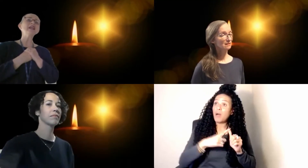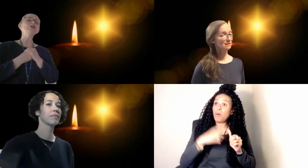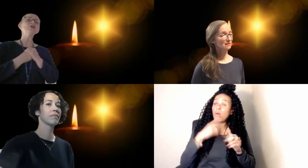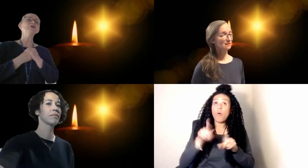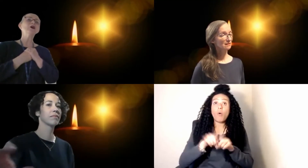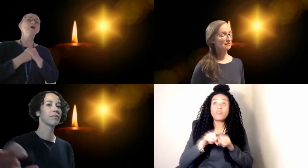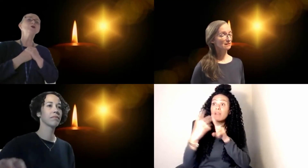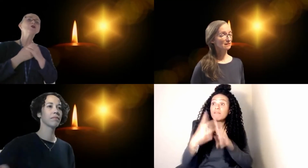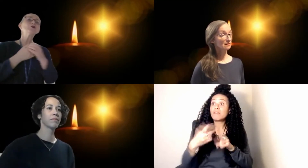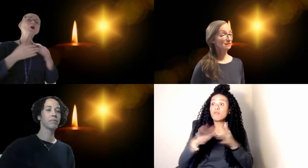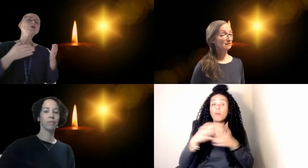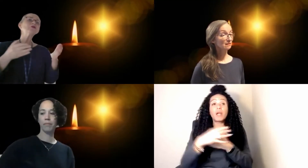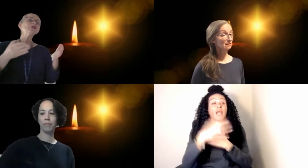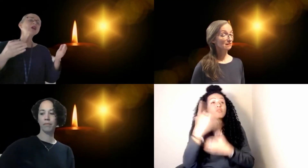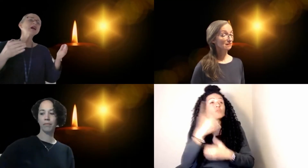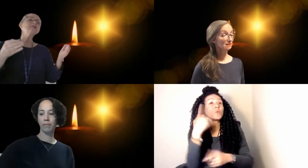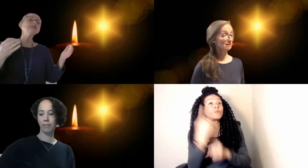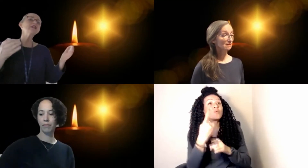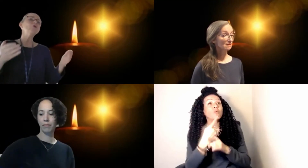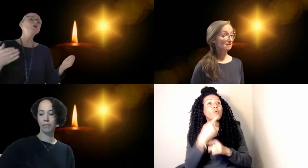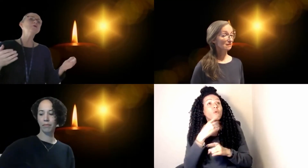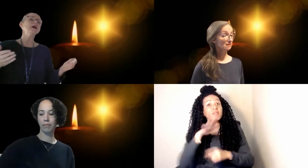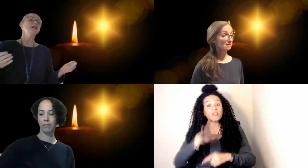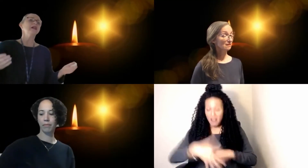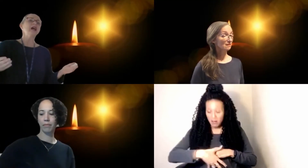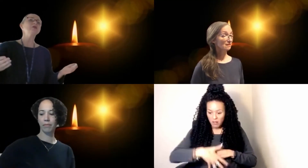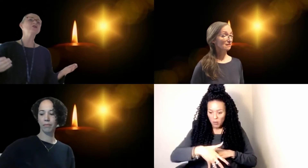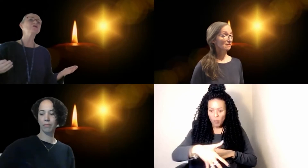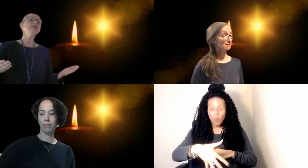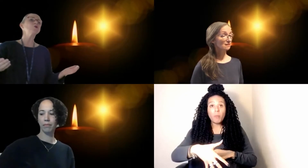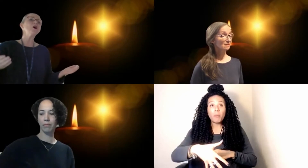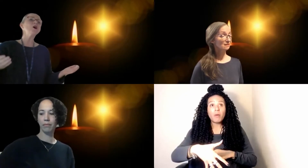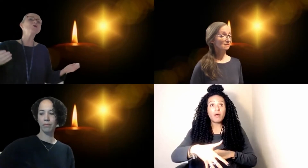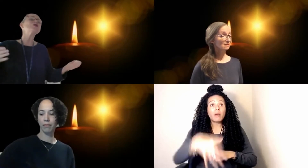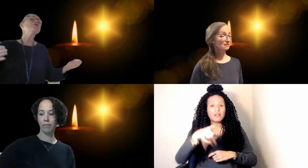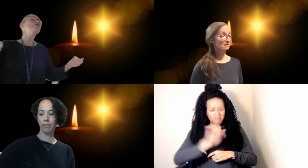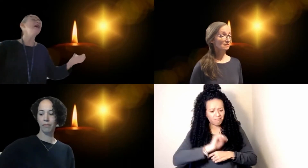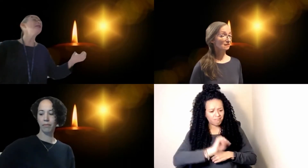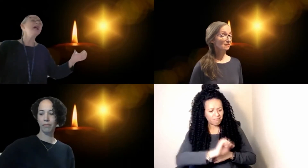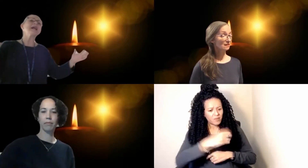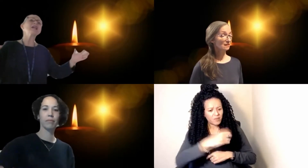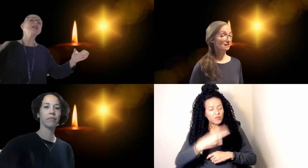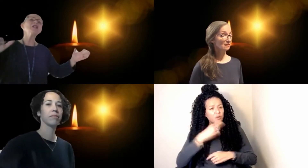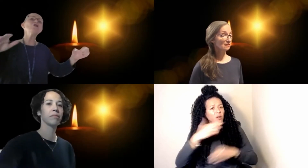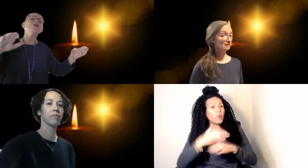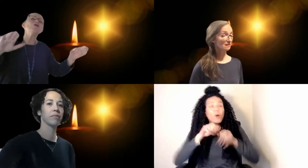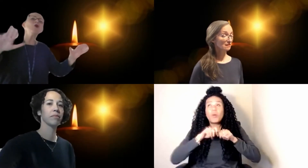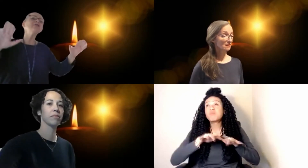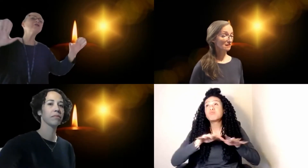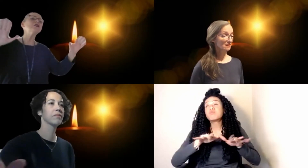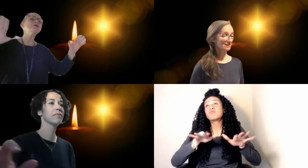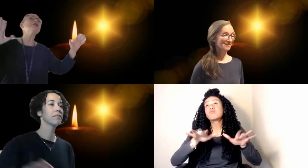an angel, who spoke of the child in her womb and how his great work would spread like a cloak